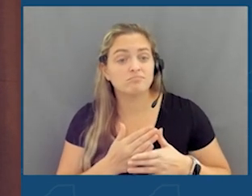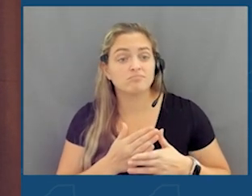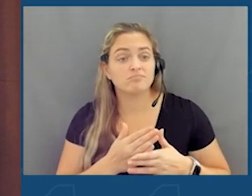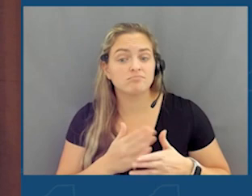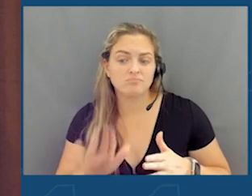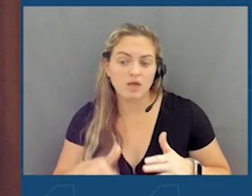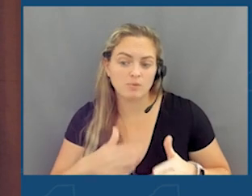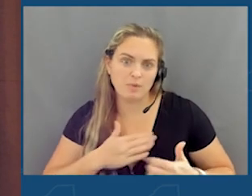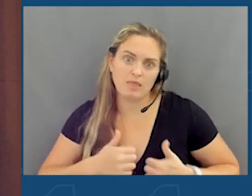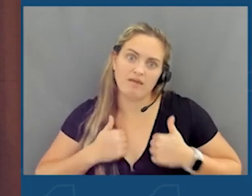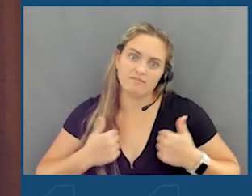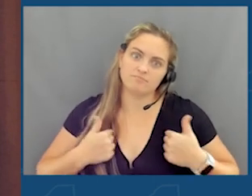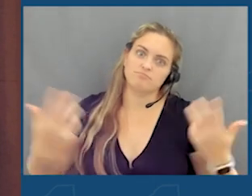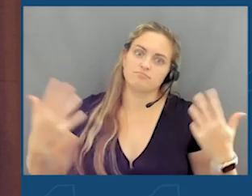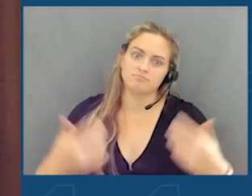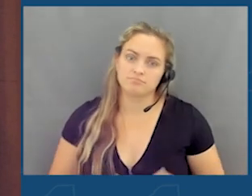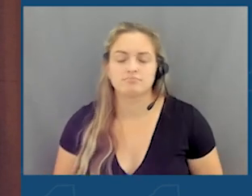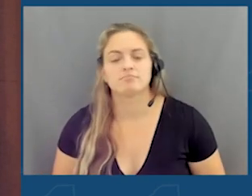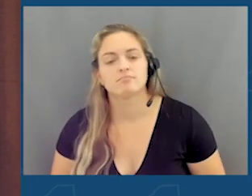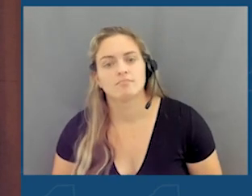by the way.